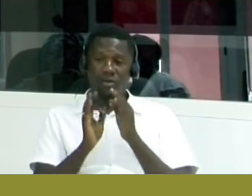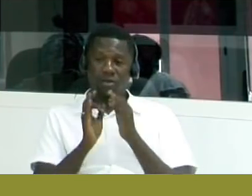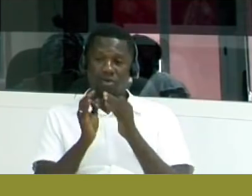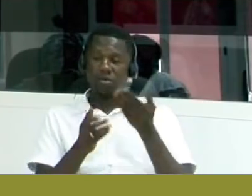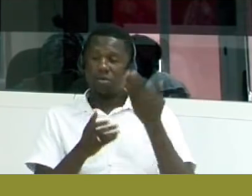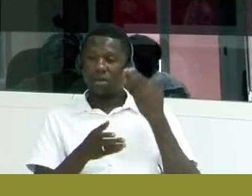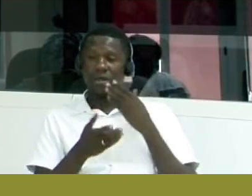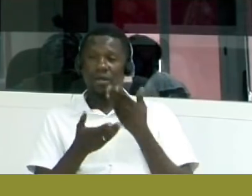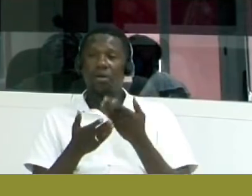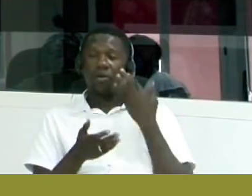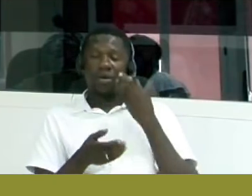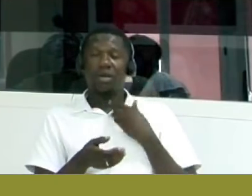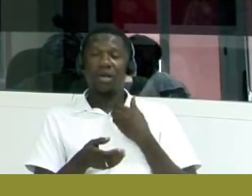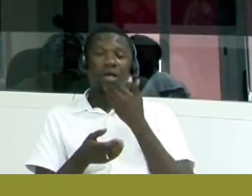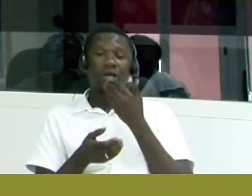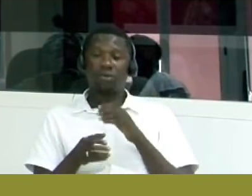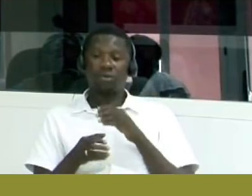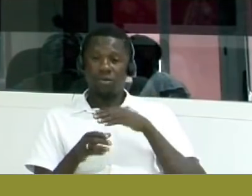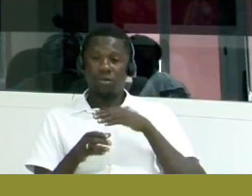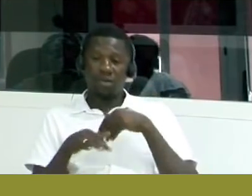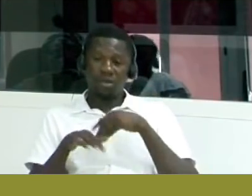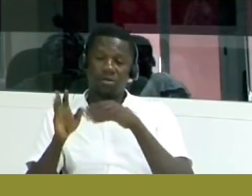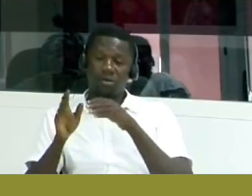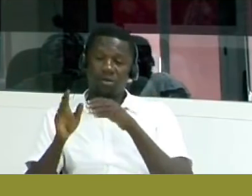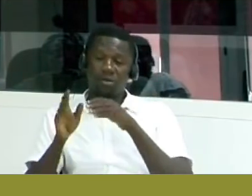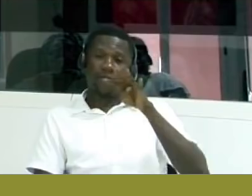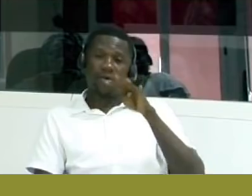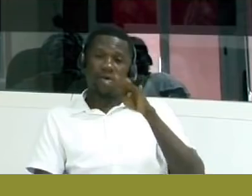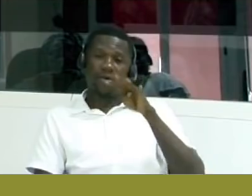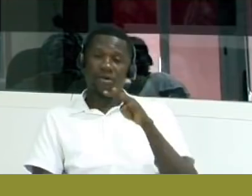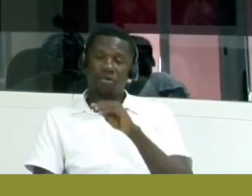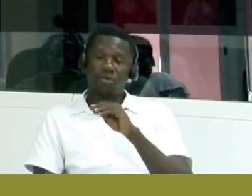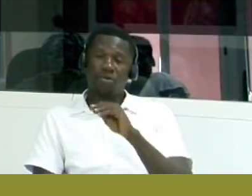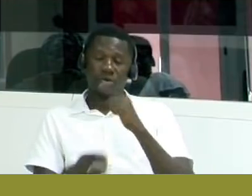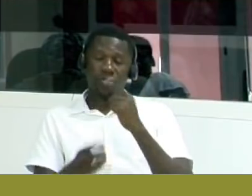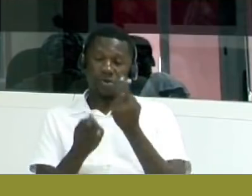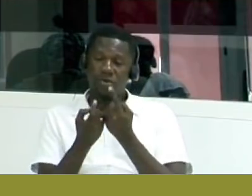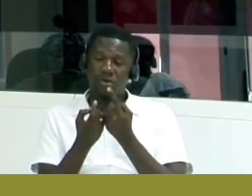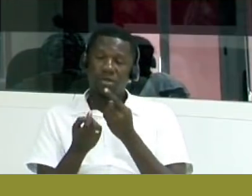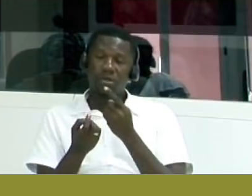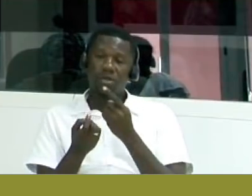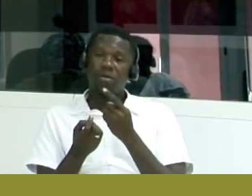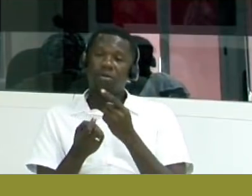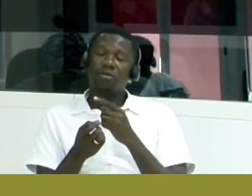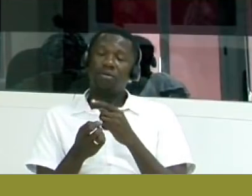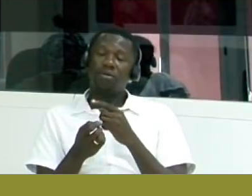I was asked to dismiss 14 for doing nothing wrong, and I refused. Okay,